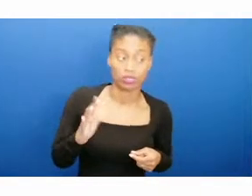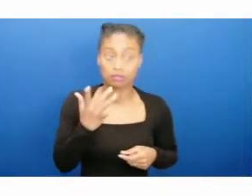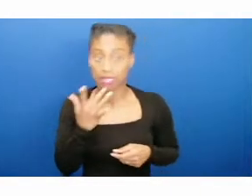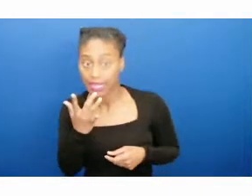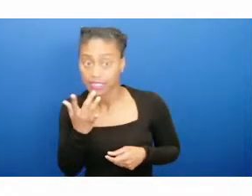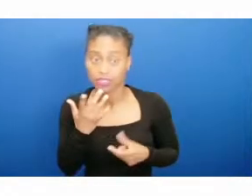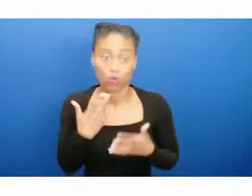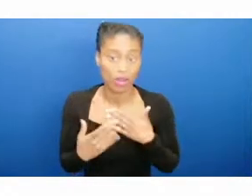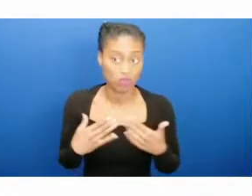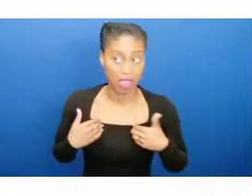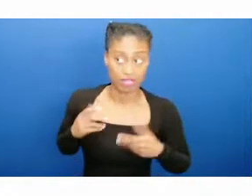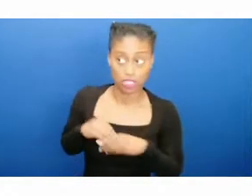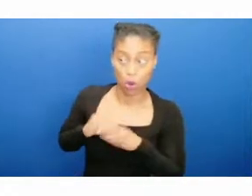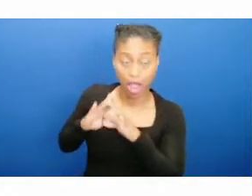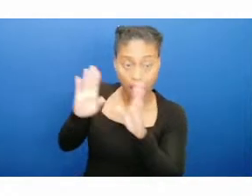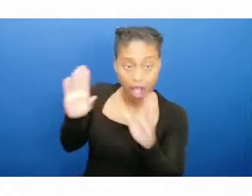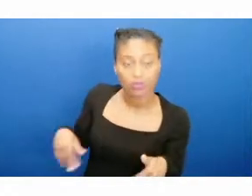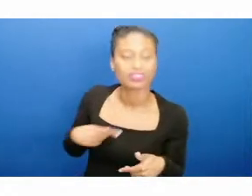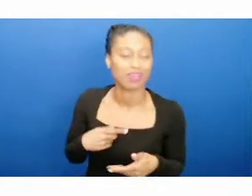budget friendly.